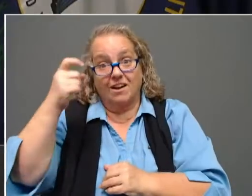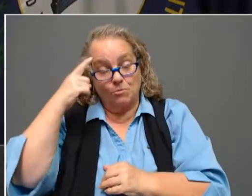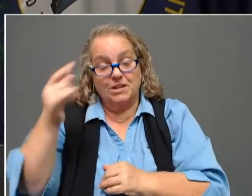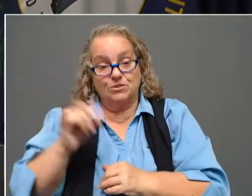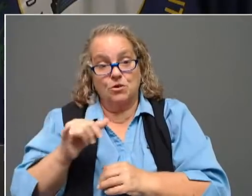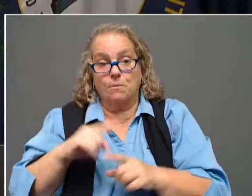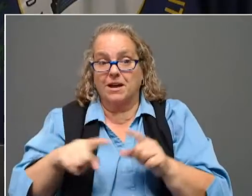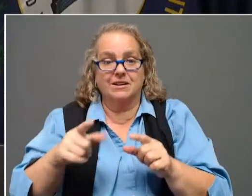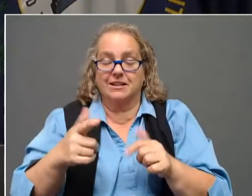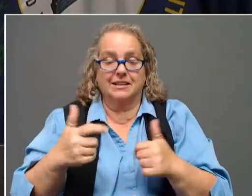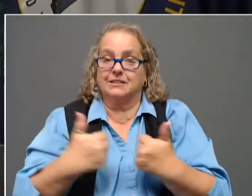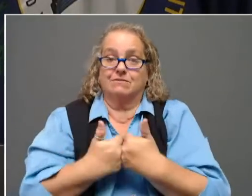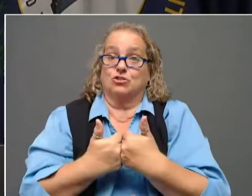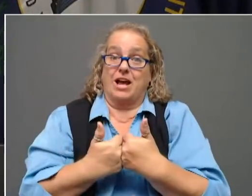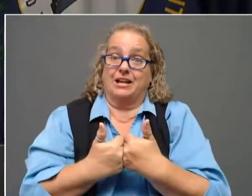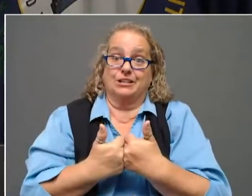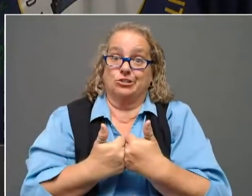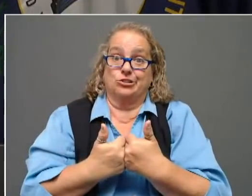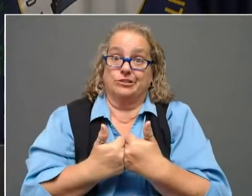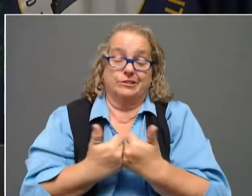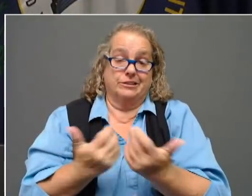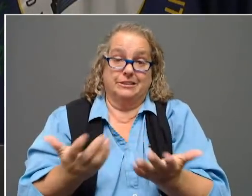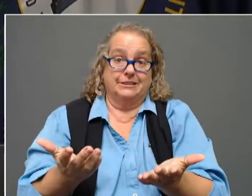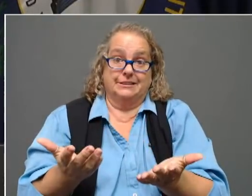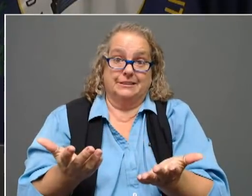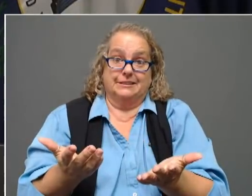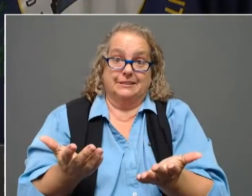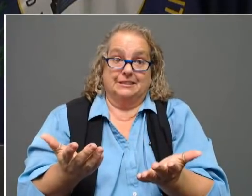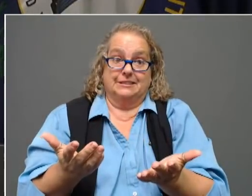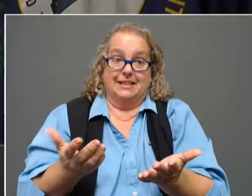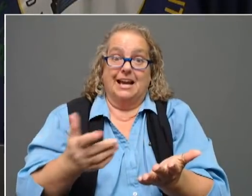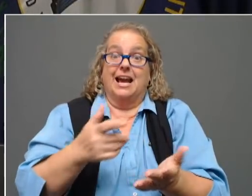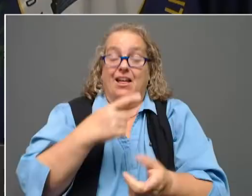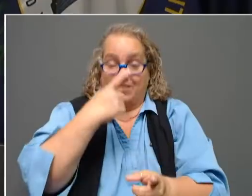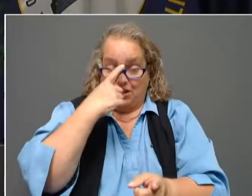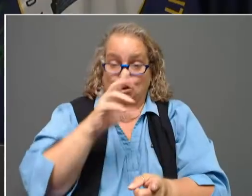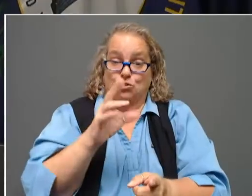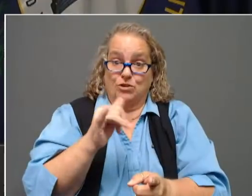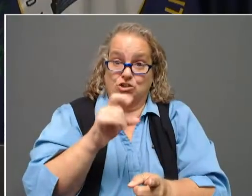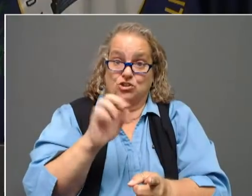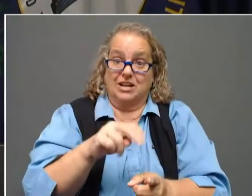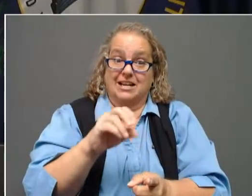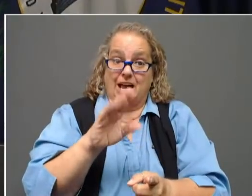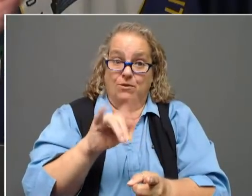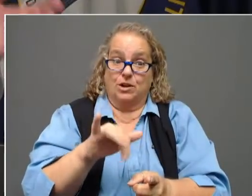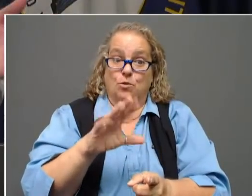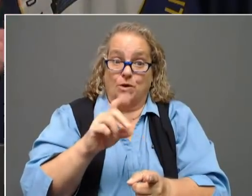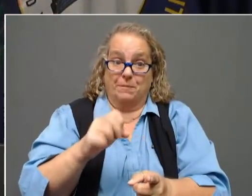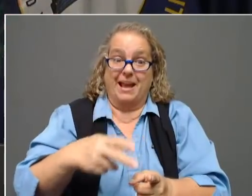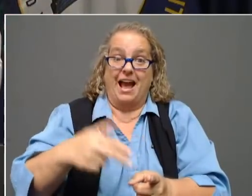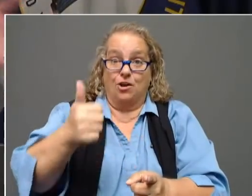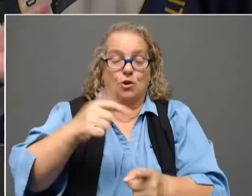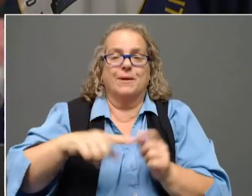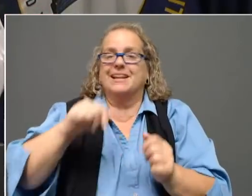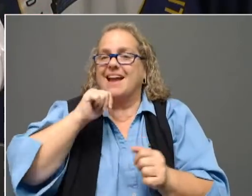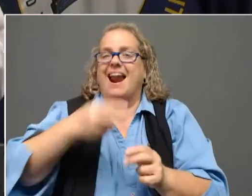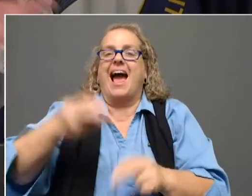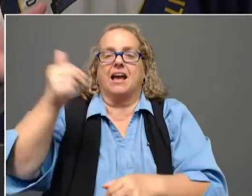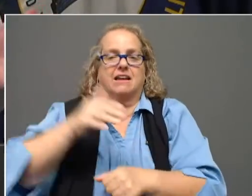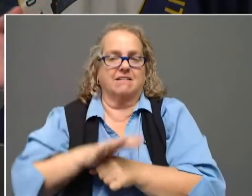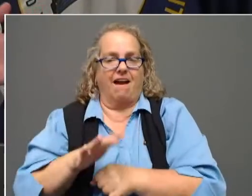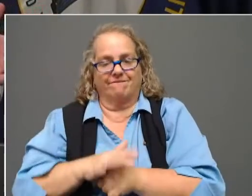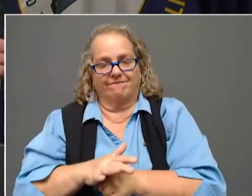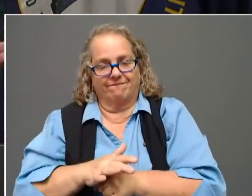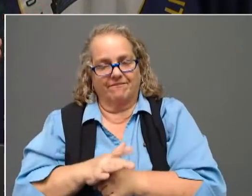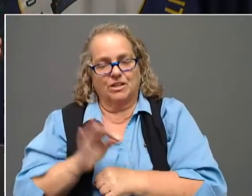But what I would say is, even though they would be higher, they would not be high. Okay, so if you look at it as more